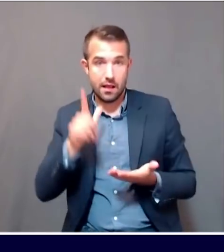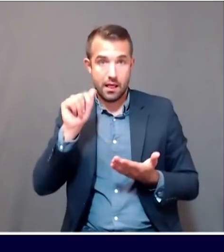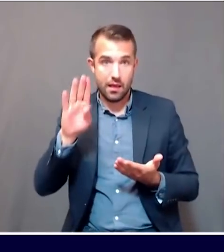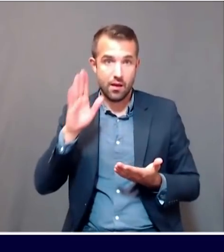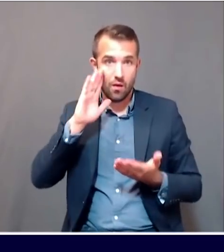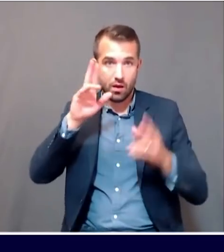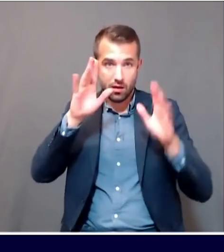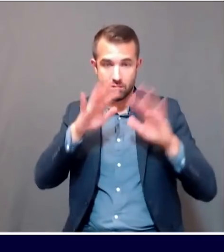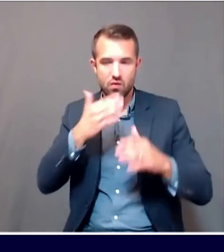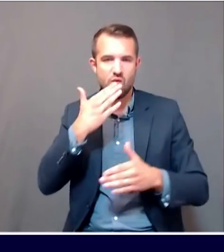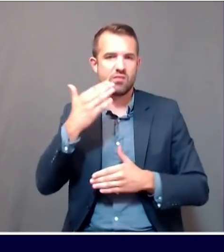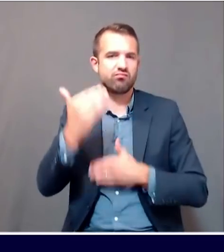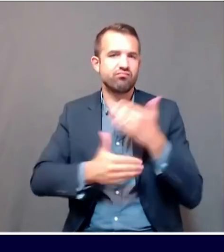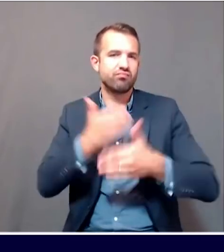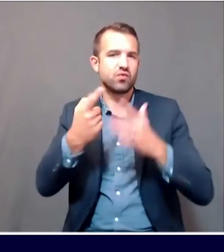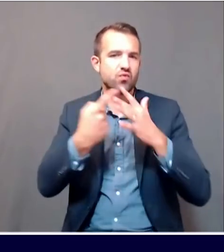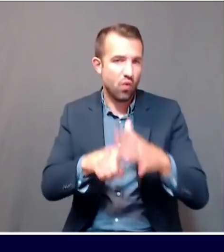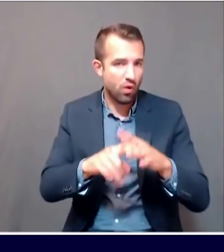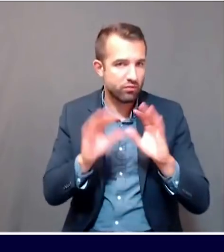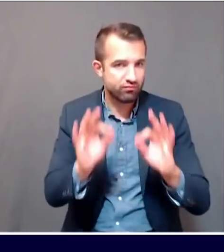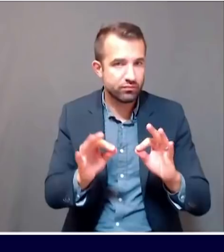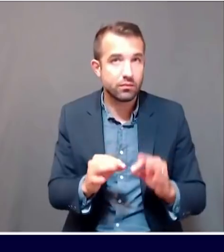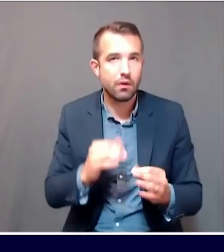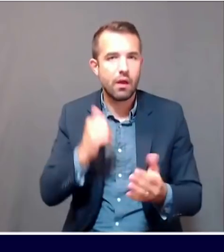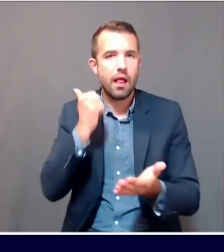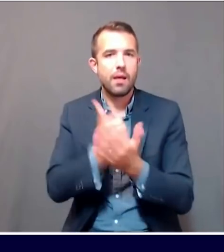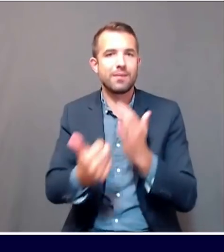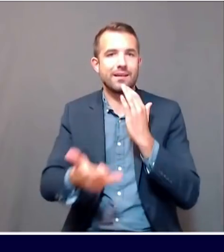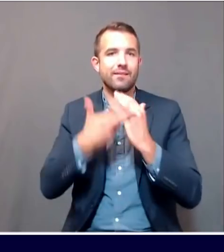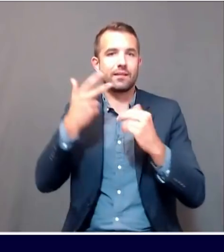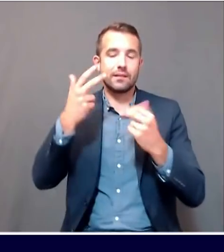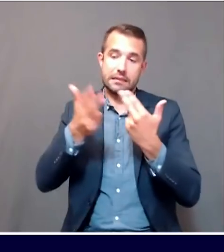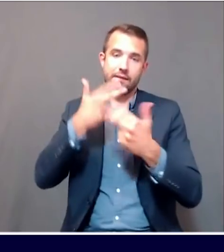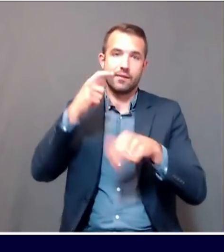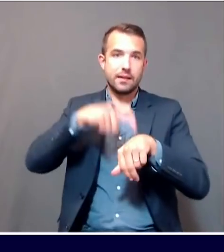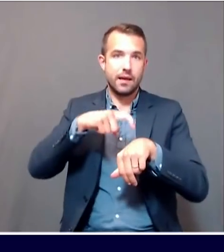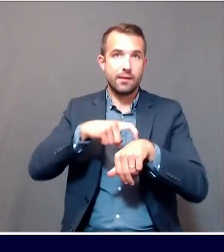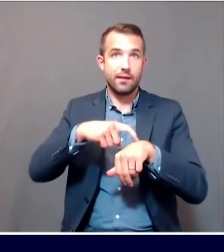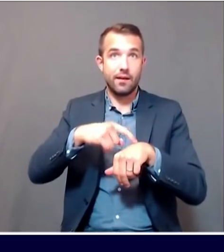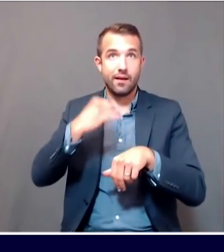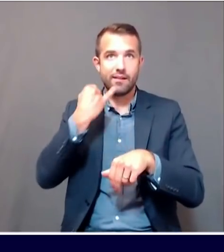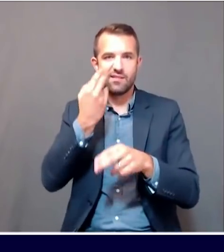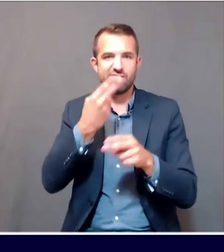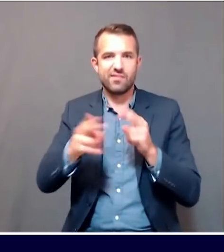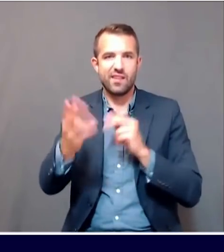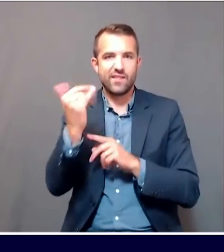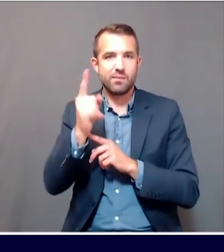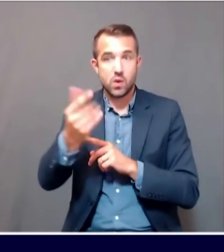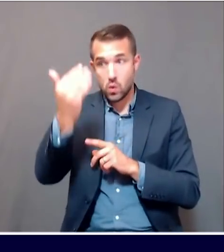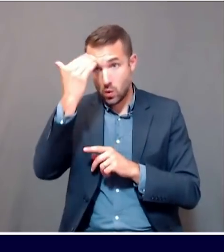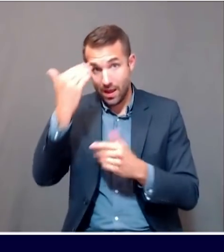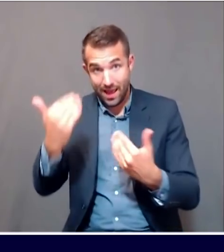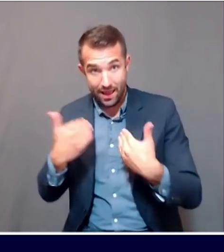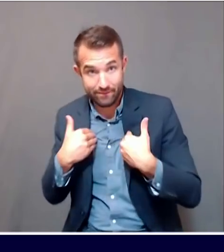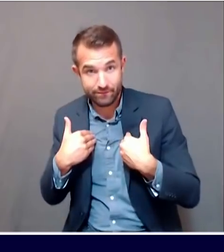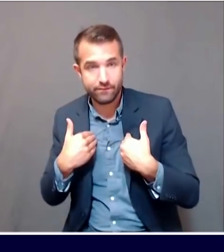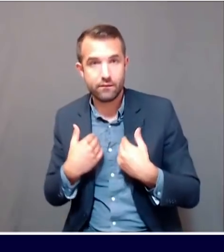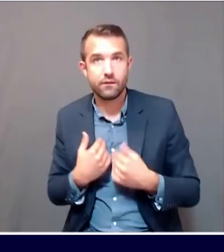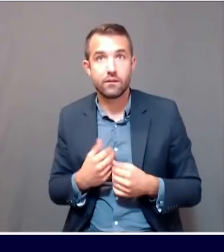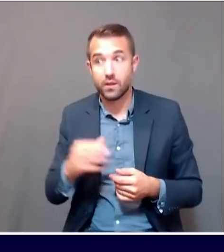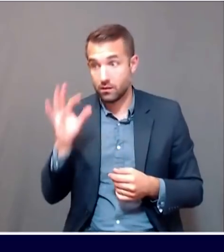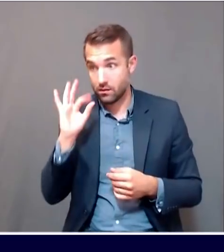help shave hours and hours off the process, because we know in situations like that, every minute matters.